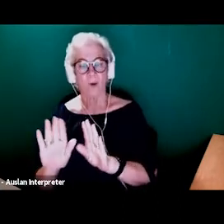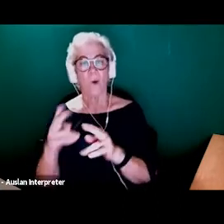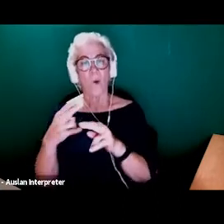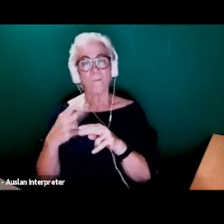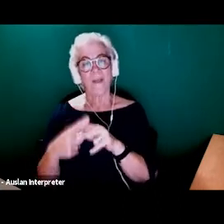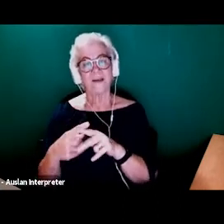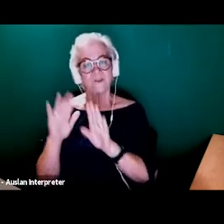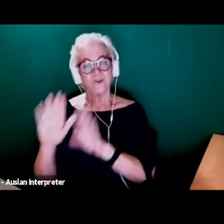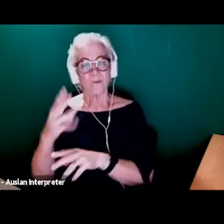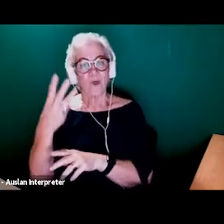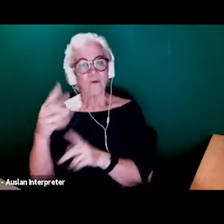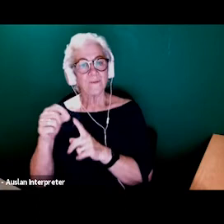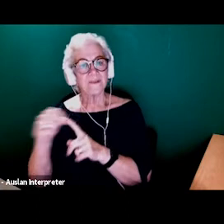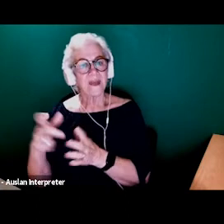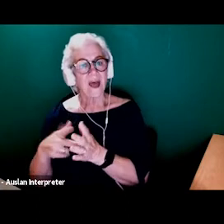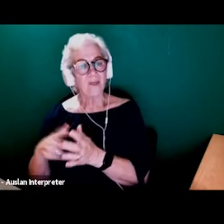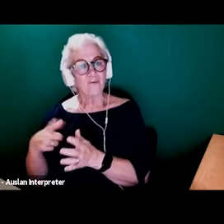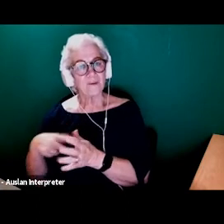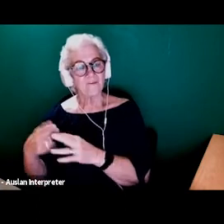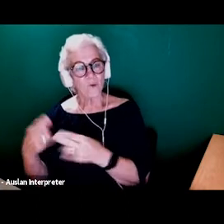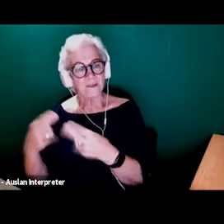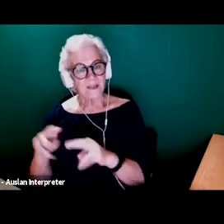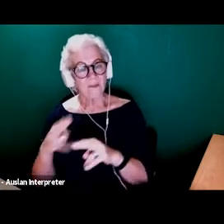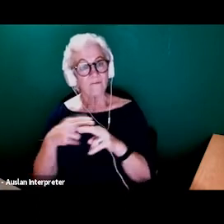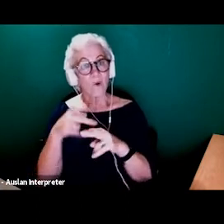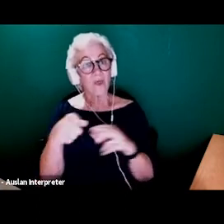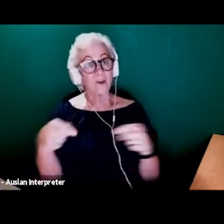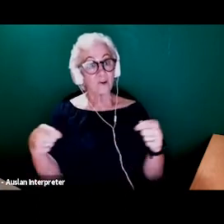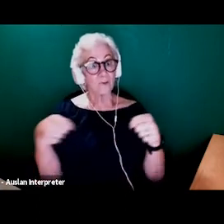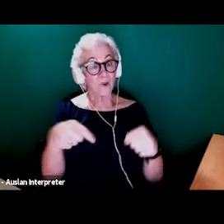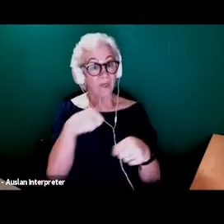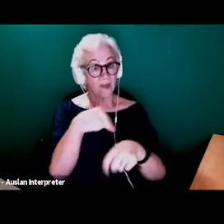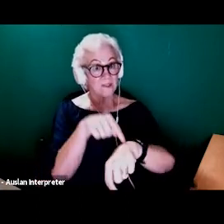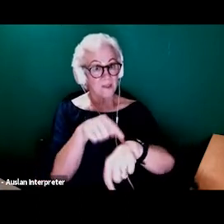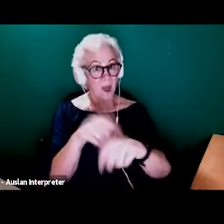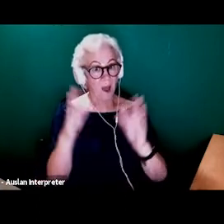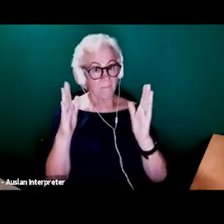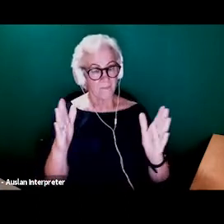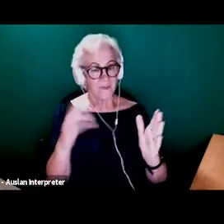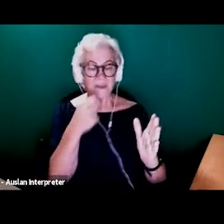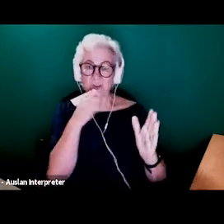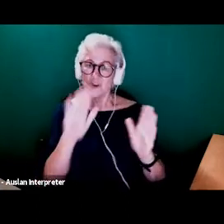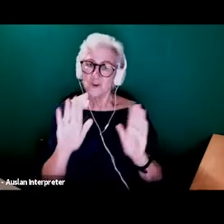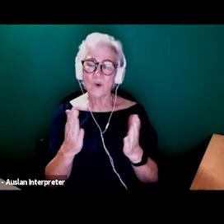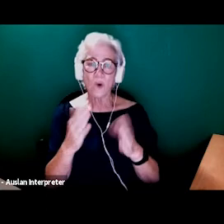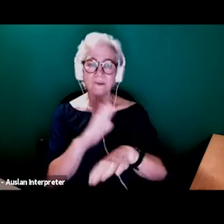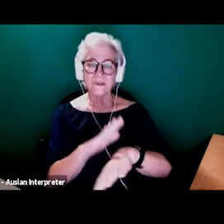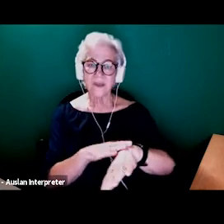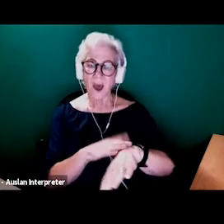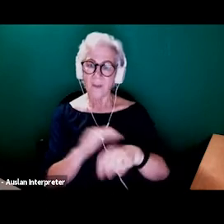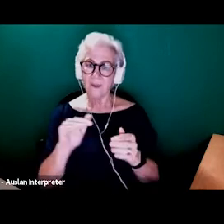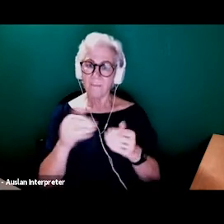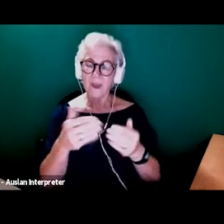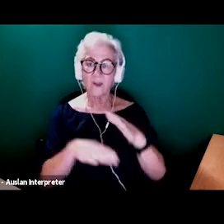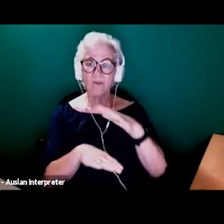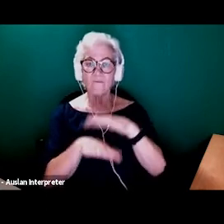an important contribution of this period, given that it's such a short period in comparison to the full time